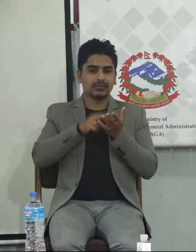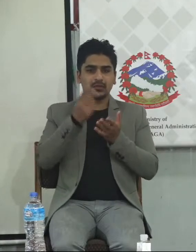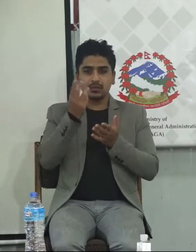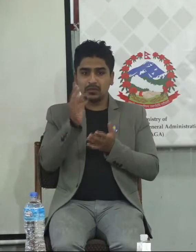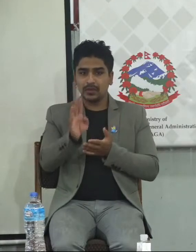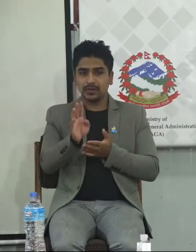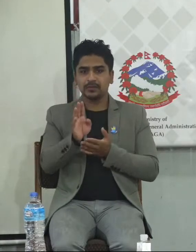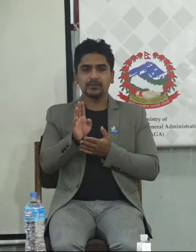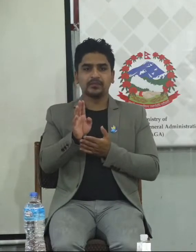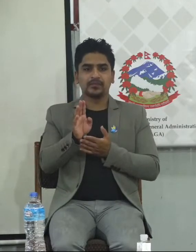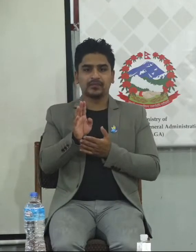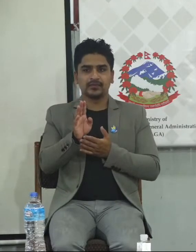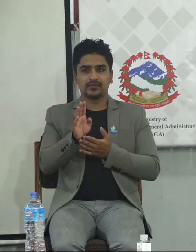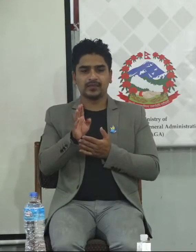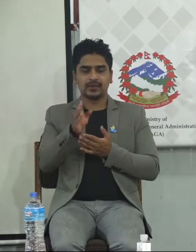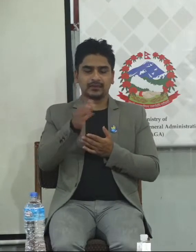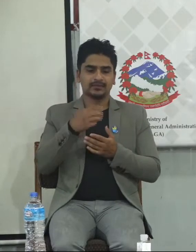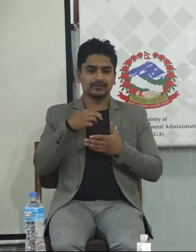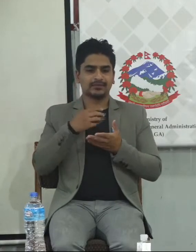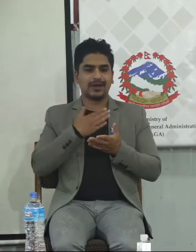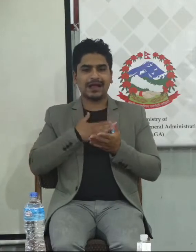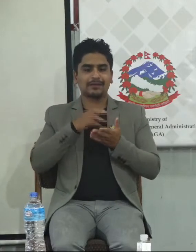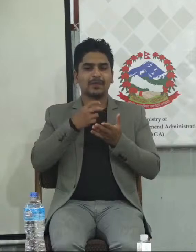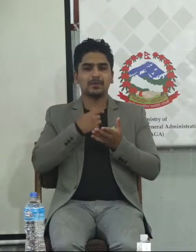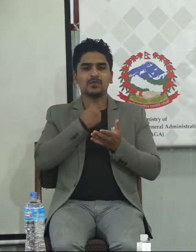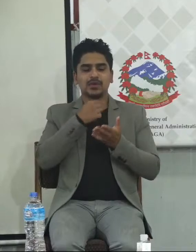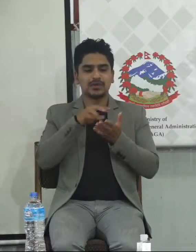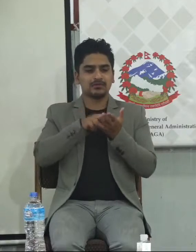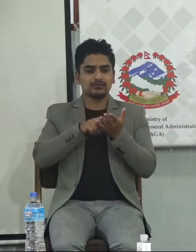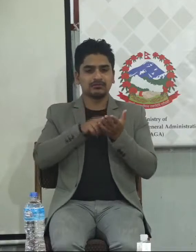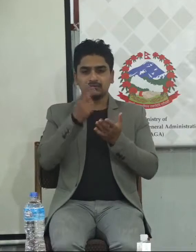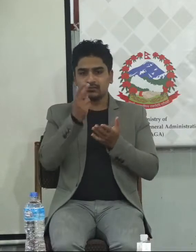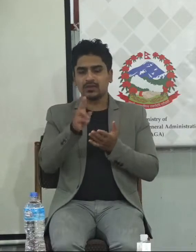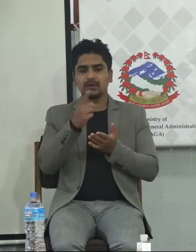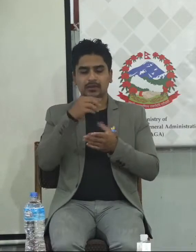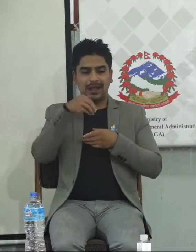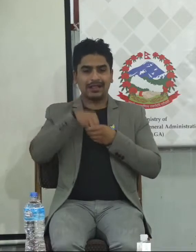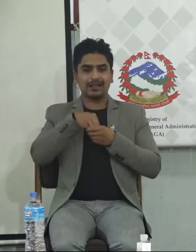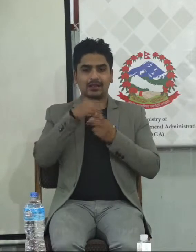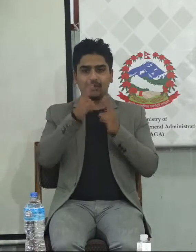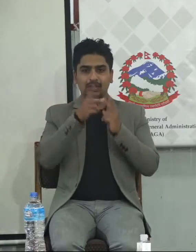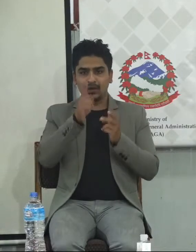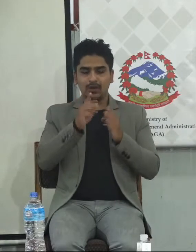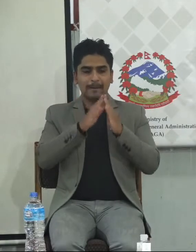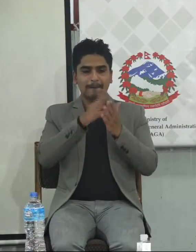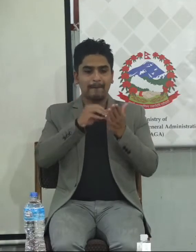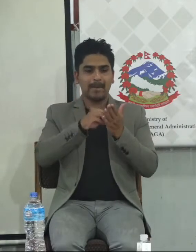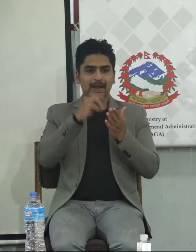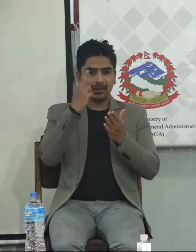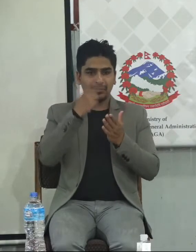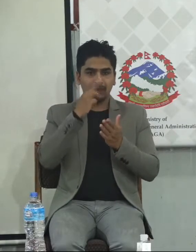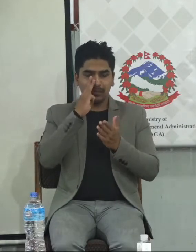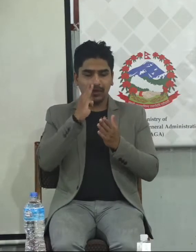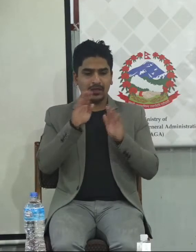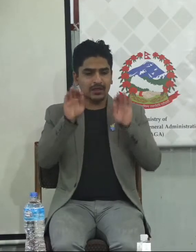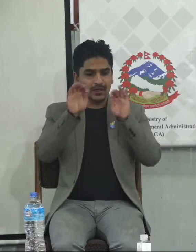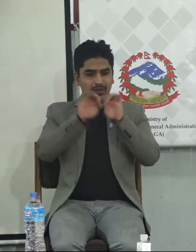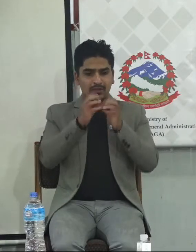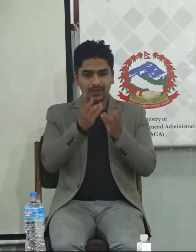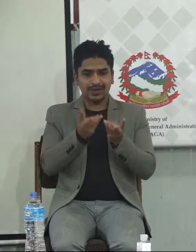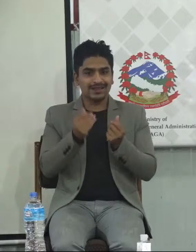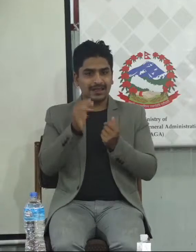and my family things like relations or the economic things, that also may affect